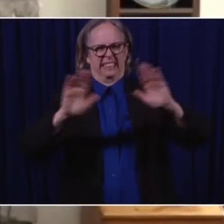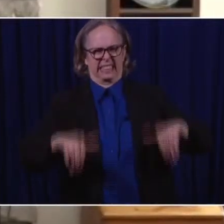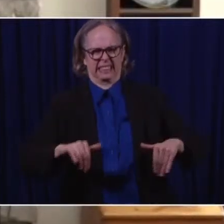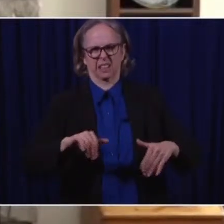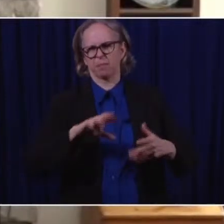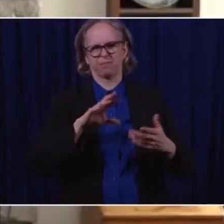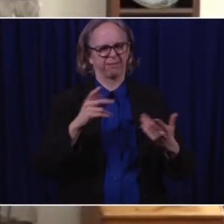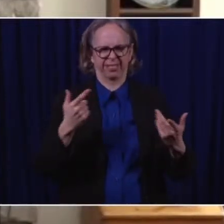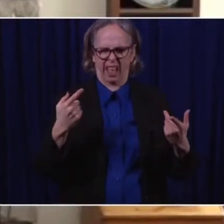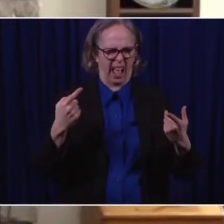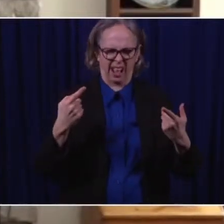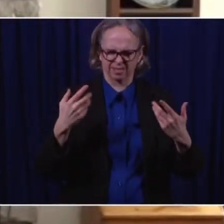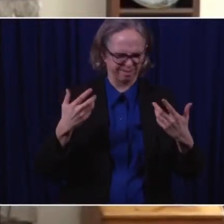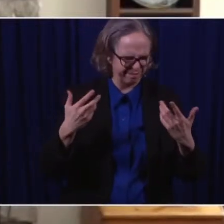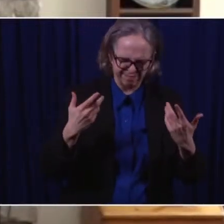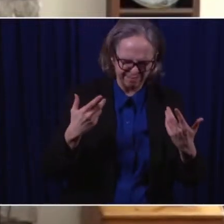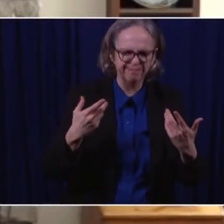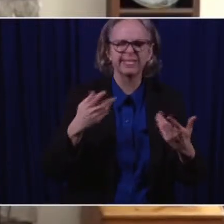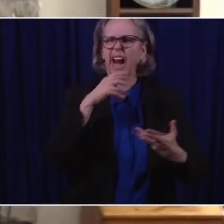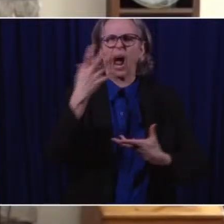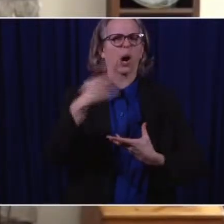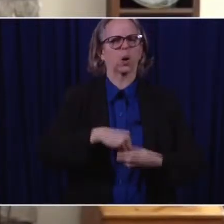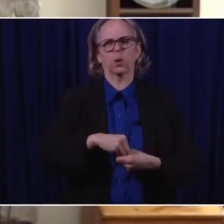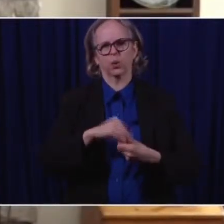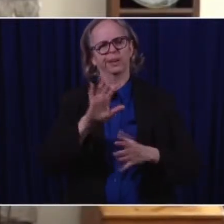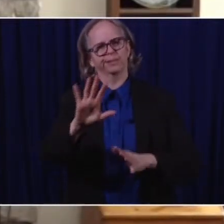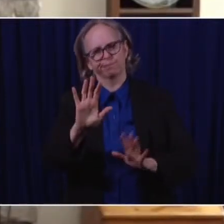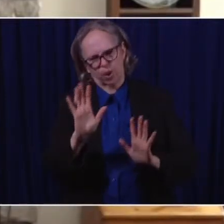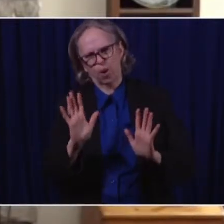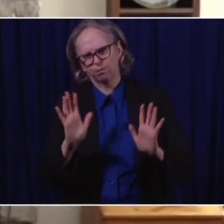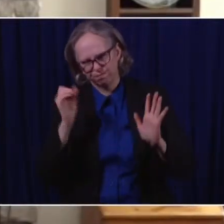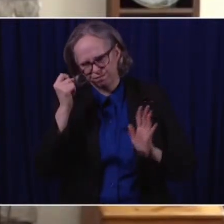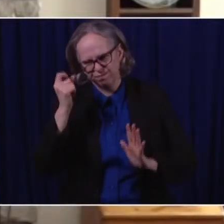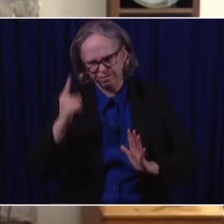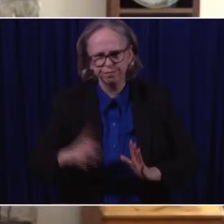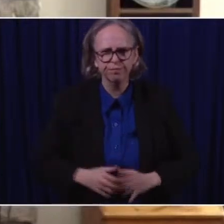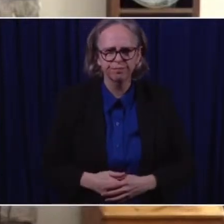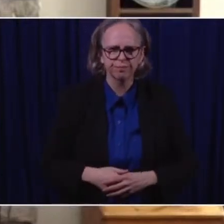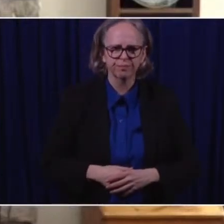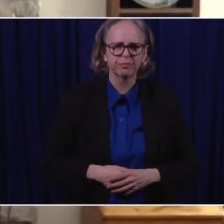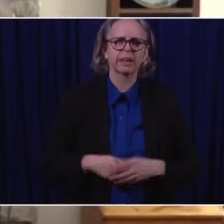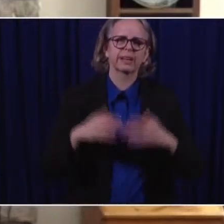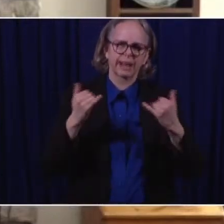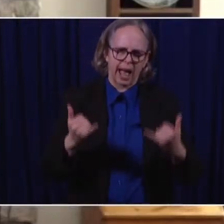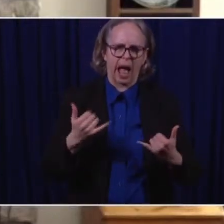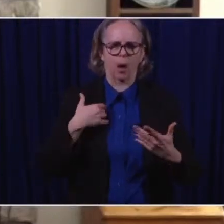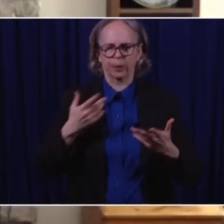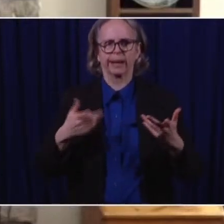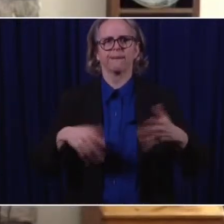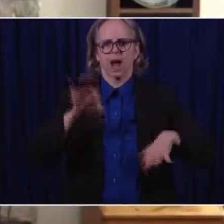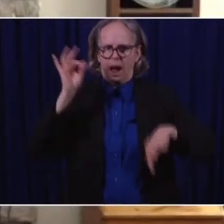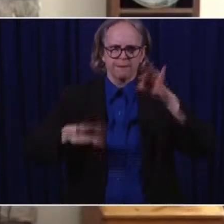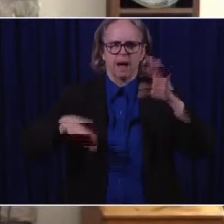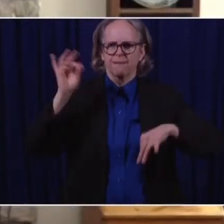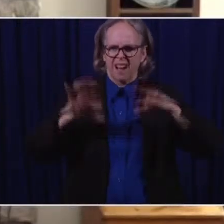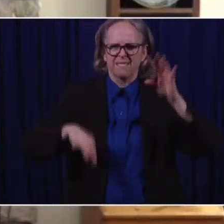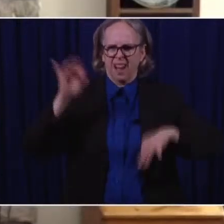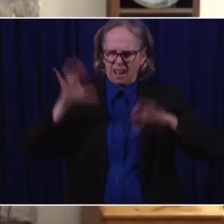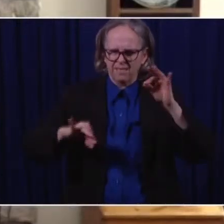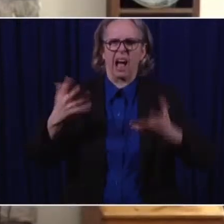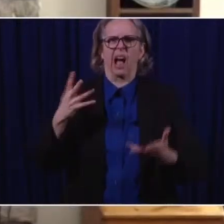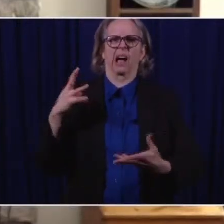and having more cases coming in, more deaths, sadly, were coming in. So we're getting